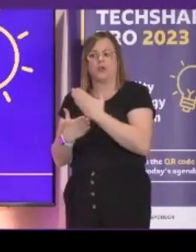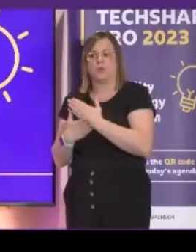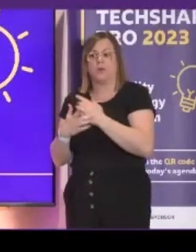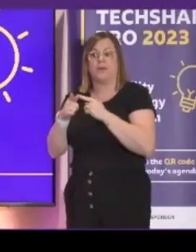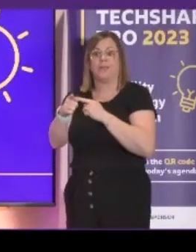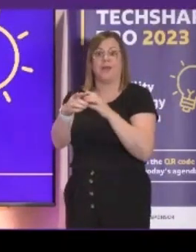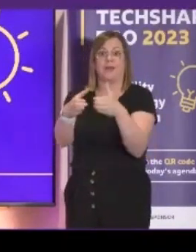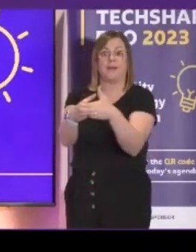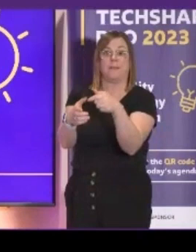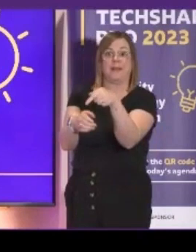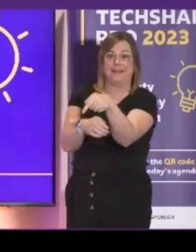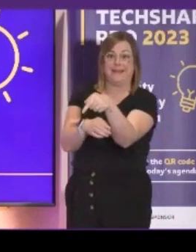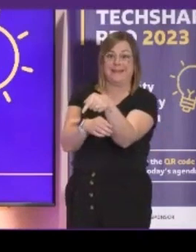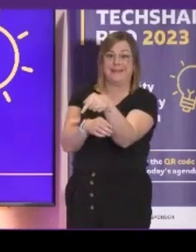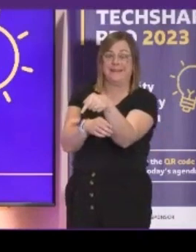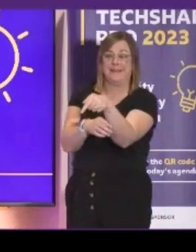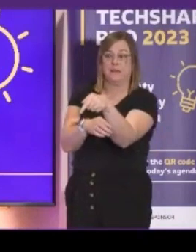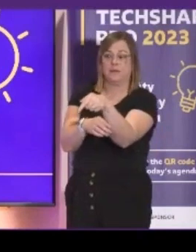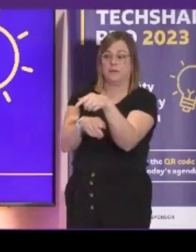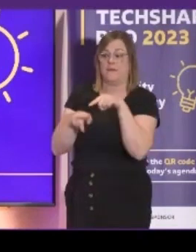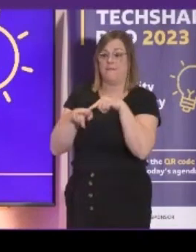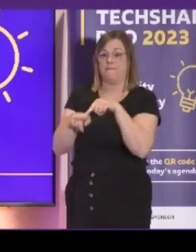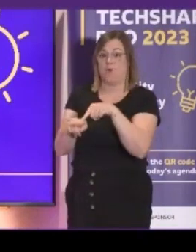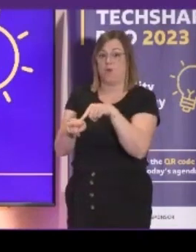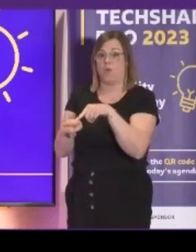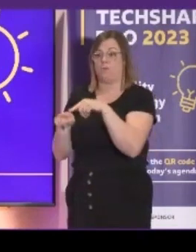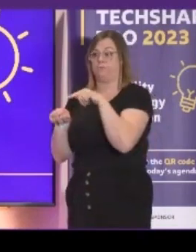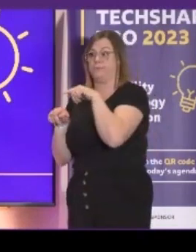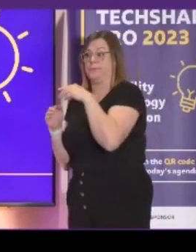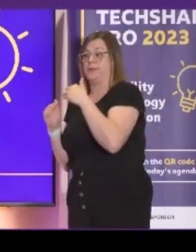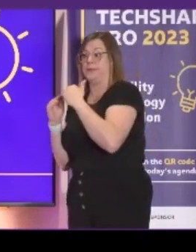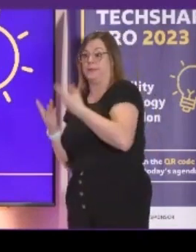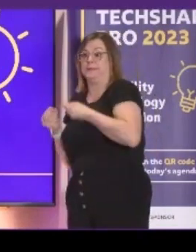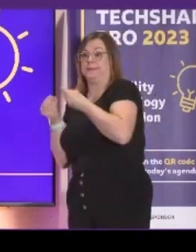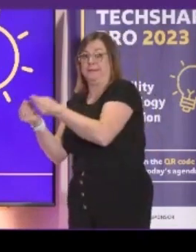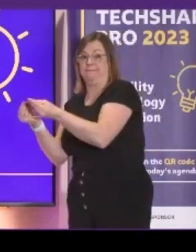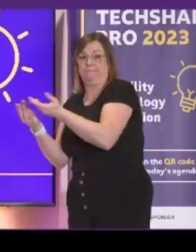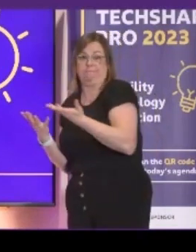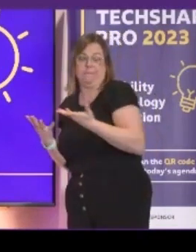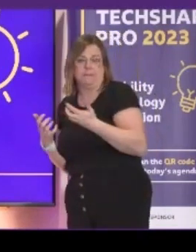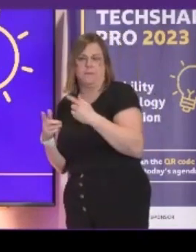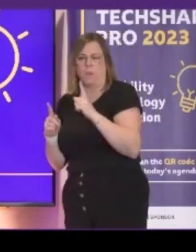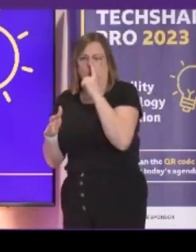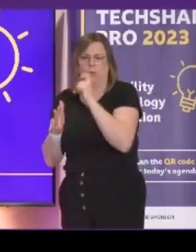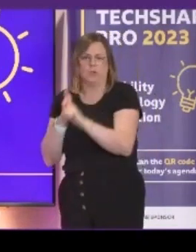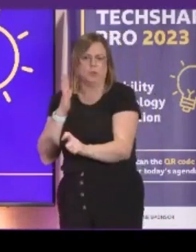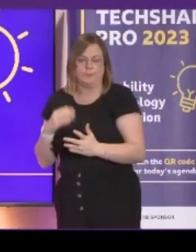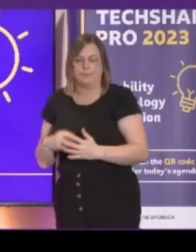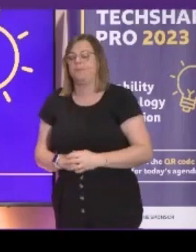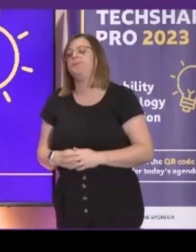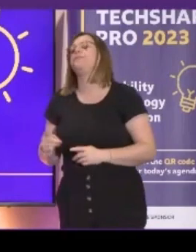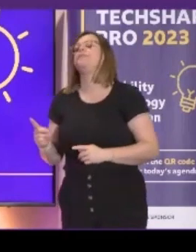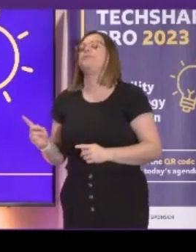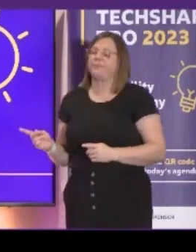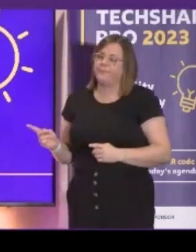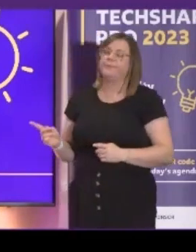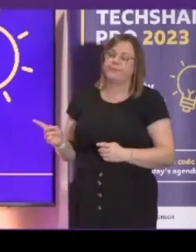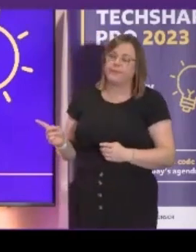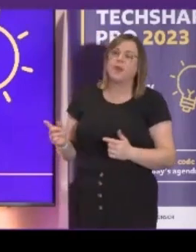subcontractors also follow the same standards as well? Like what can we do about that? Yeah,